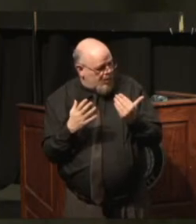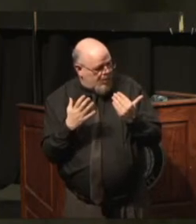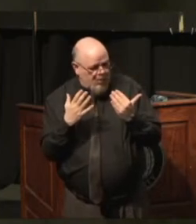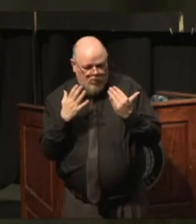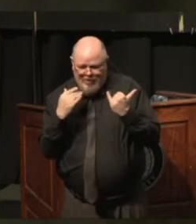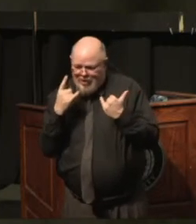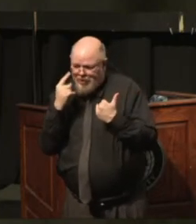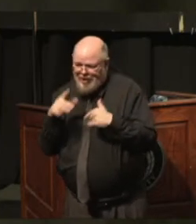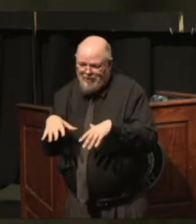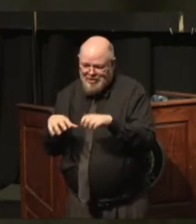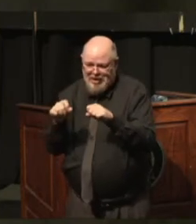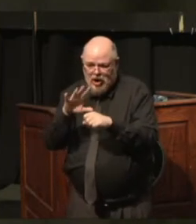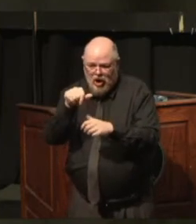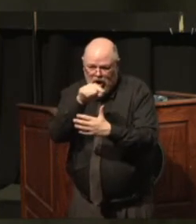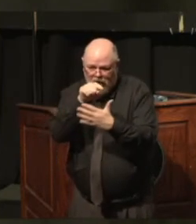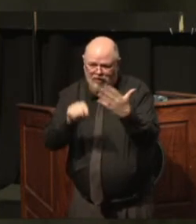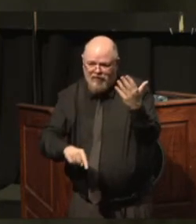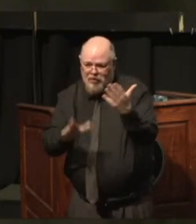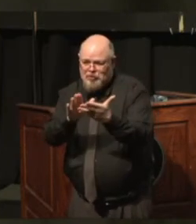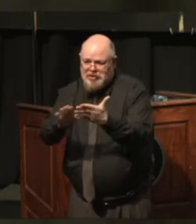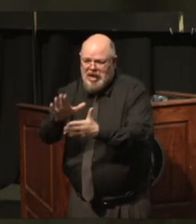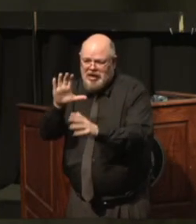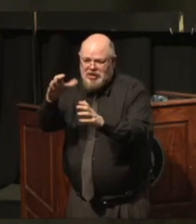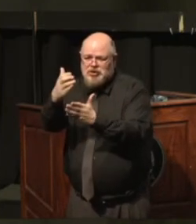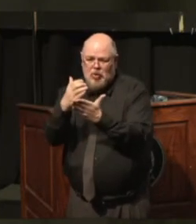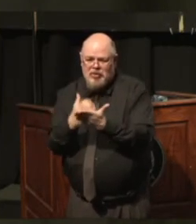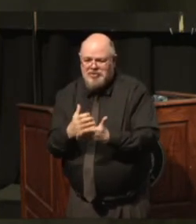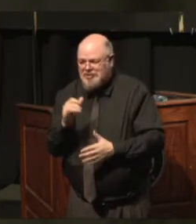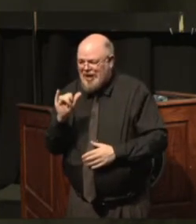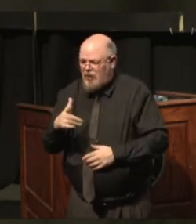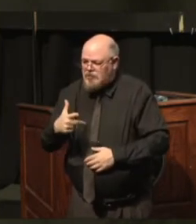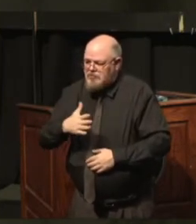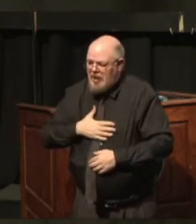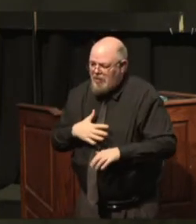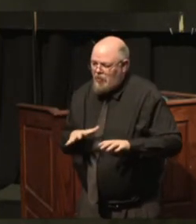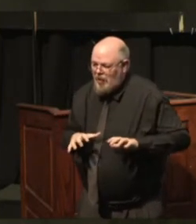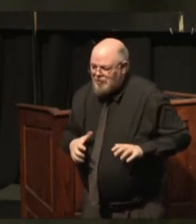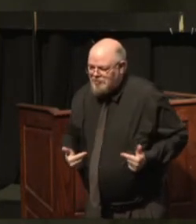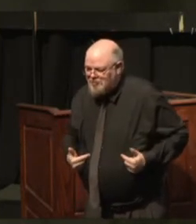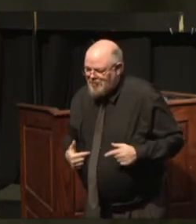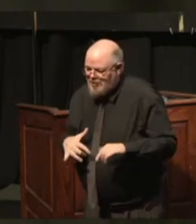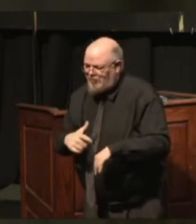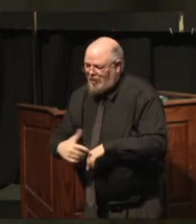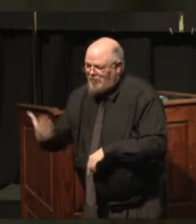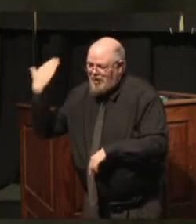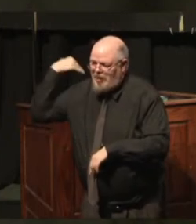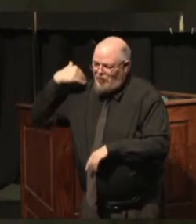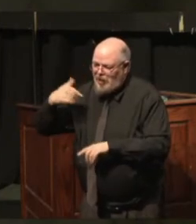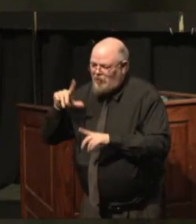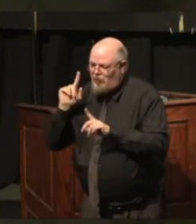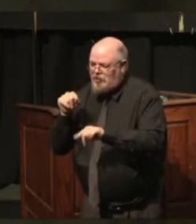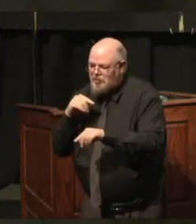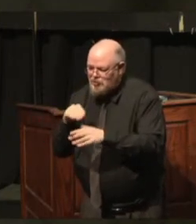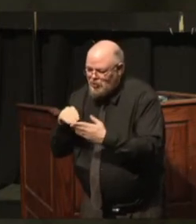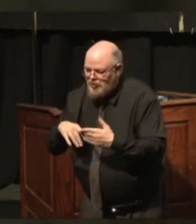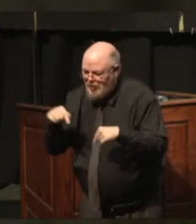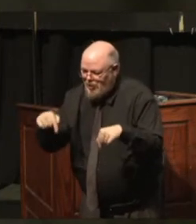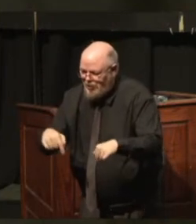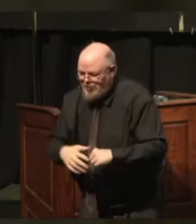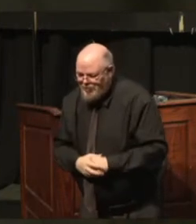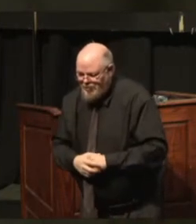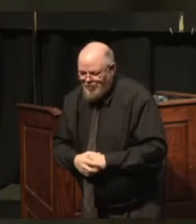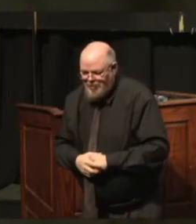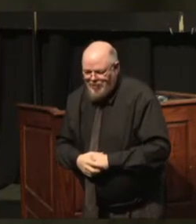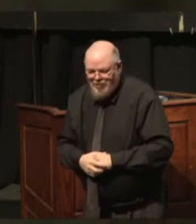courses? I'm never going to use them. That's not part of my major, right?